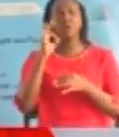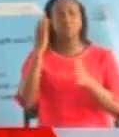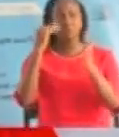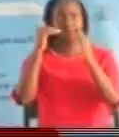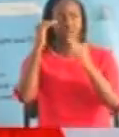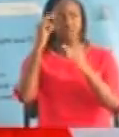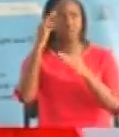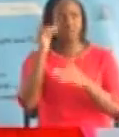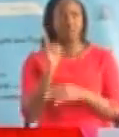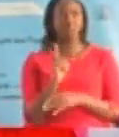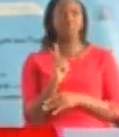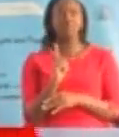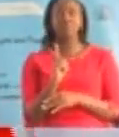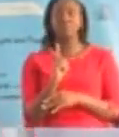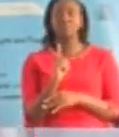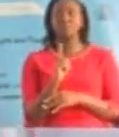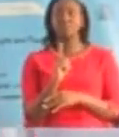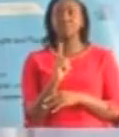of Nairobi.